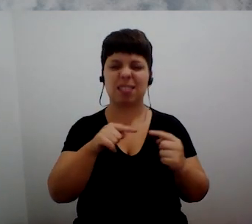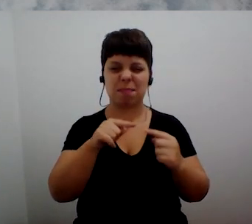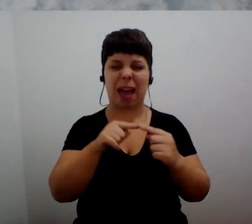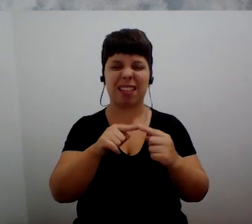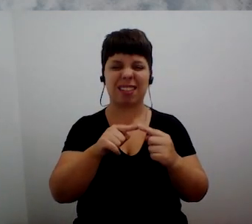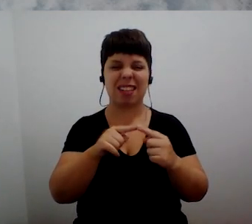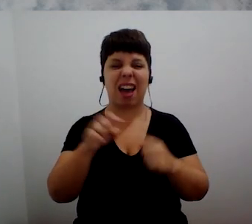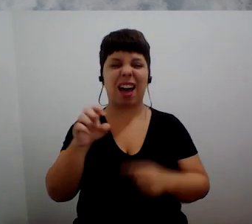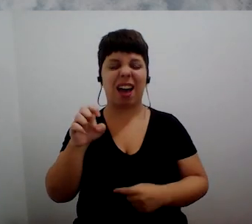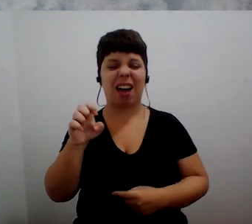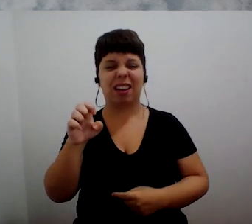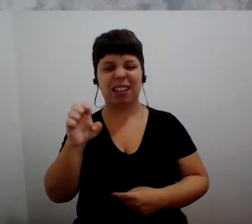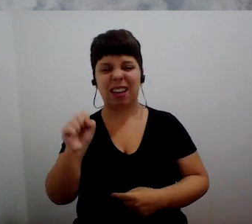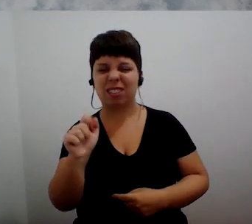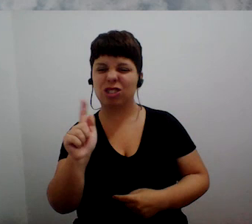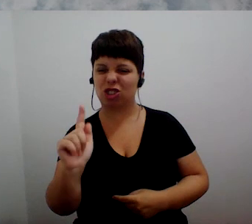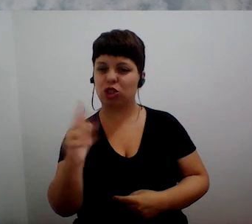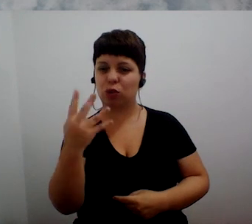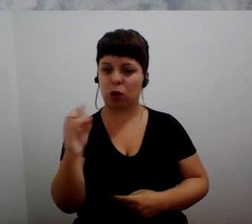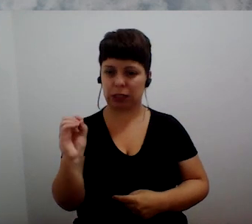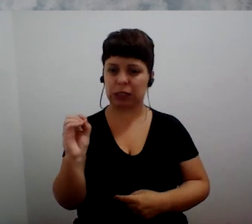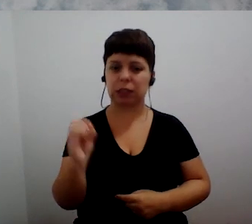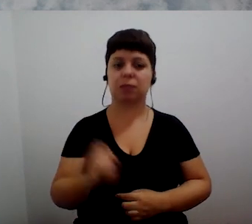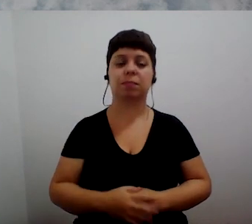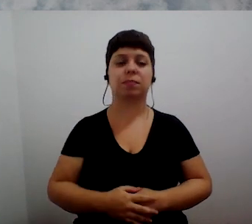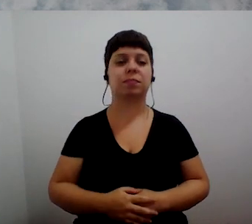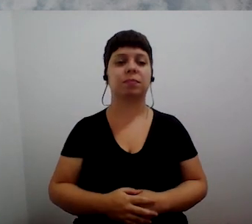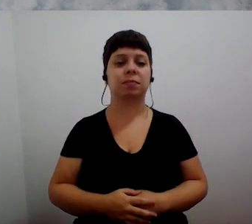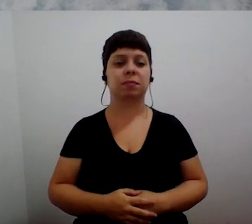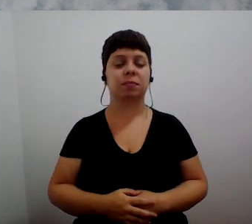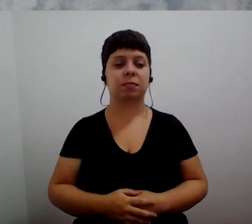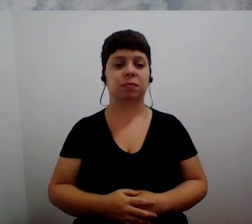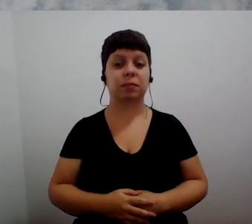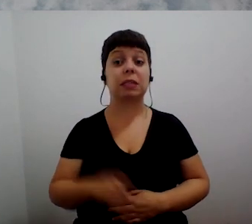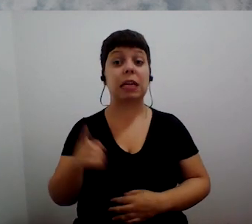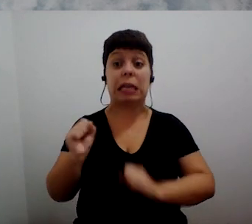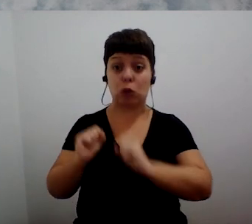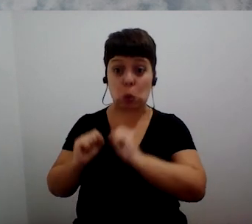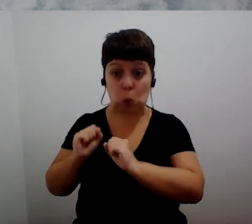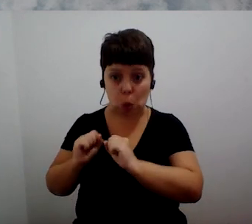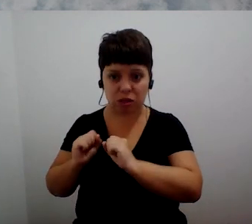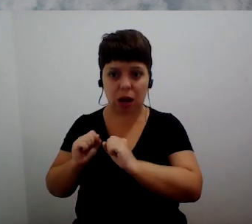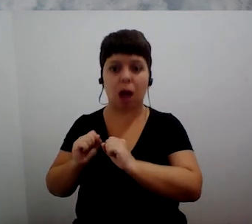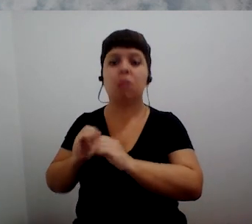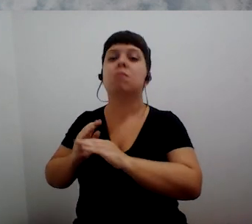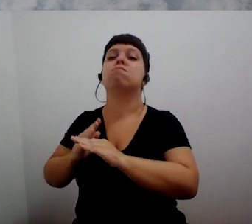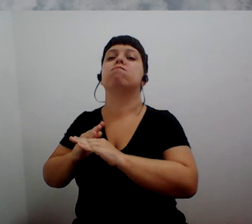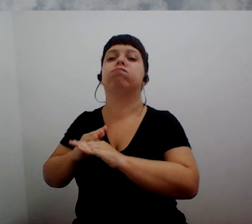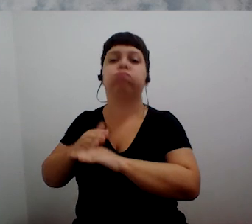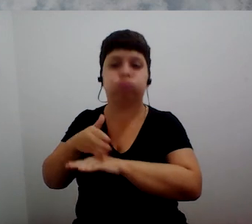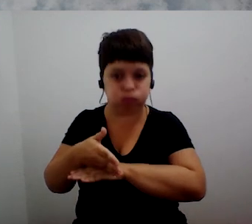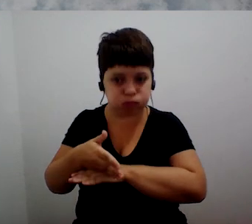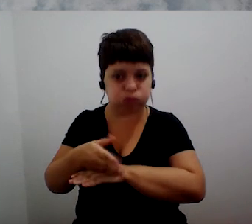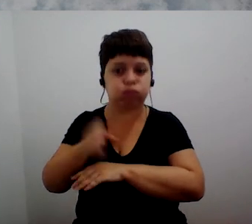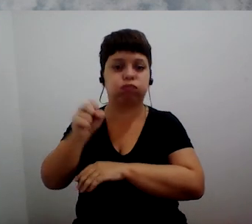I'd like to say to you that industry is part of this process. Industry wants to have